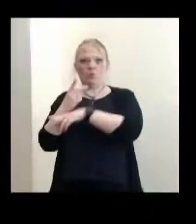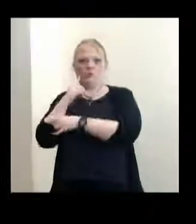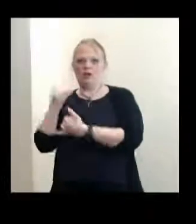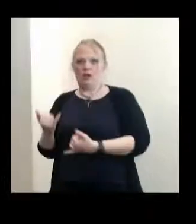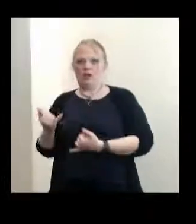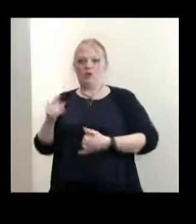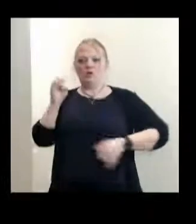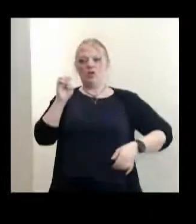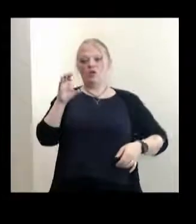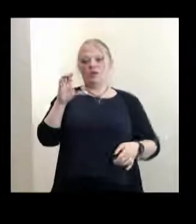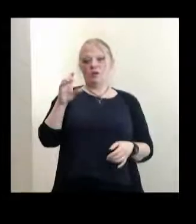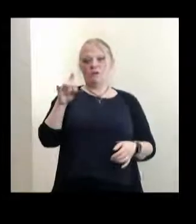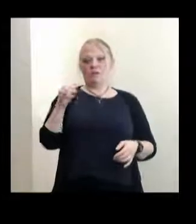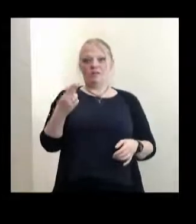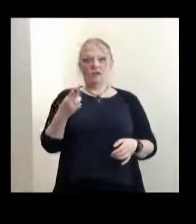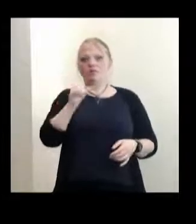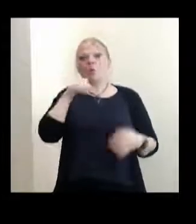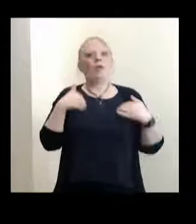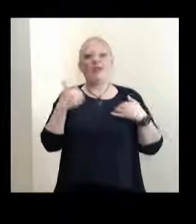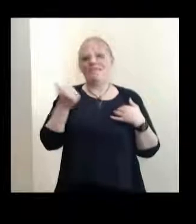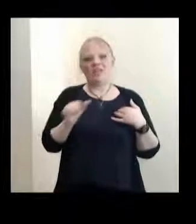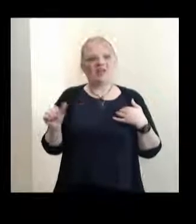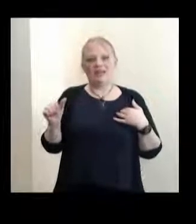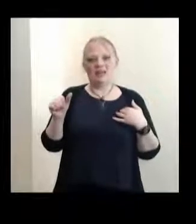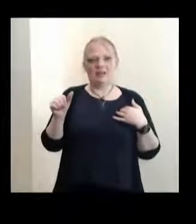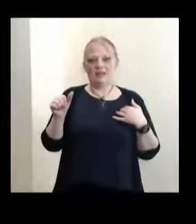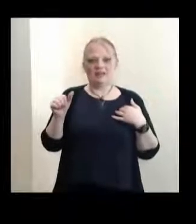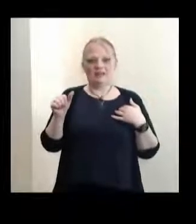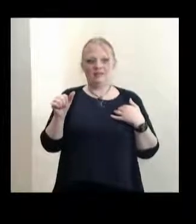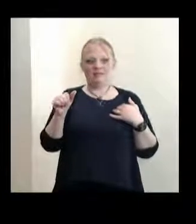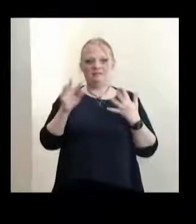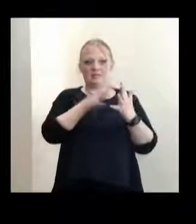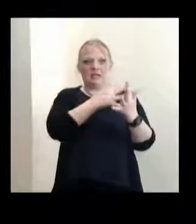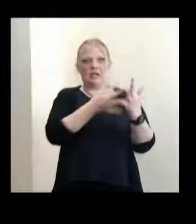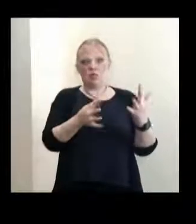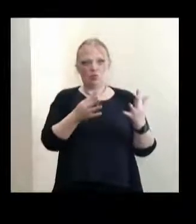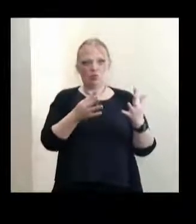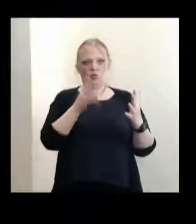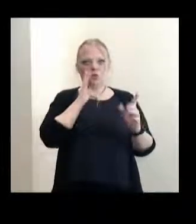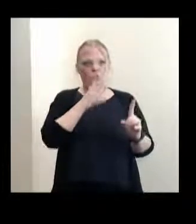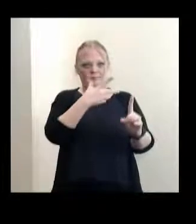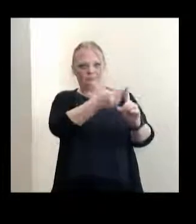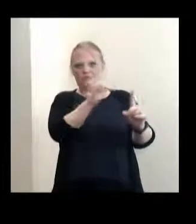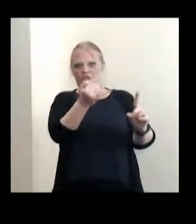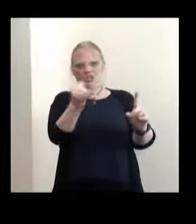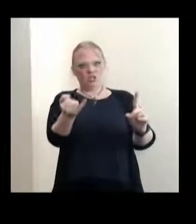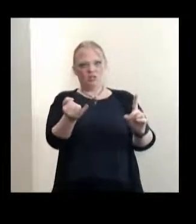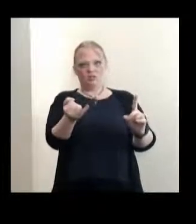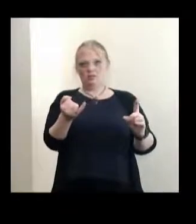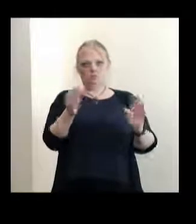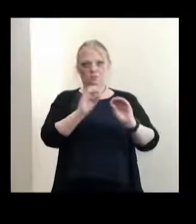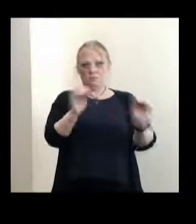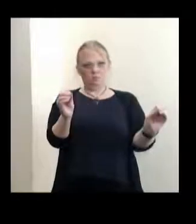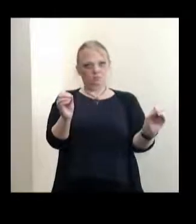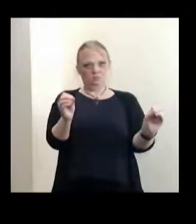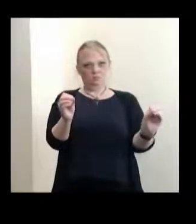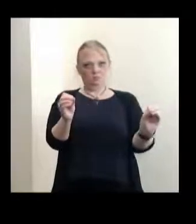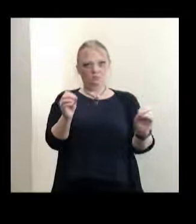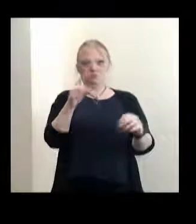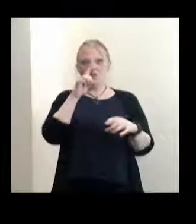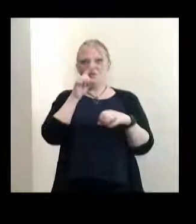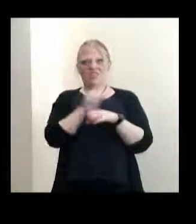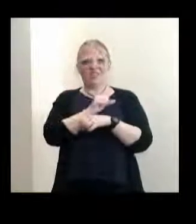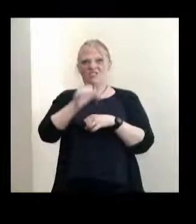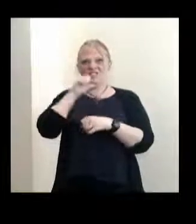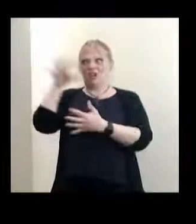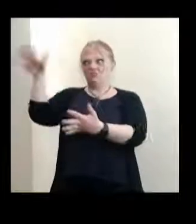Health Department, we do not have any pods scheduled where we are administering any Johnson & Johnson doses, and we actually haven't